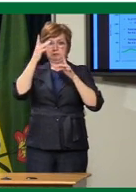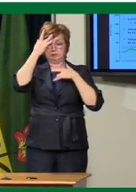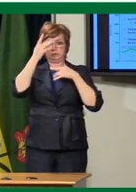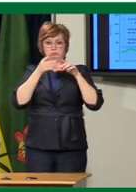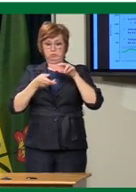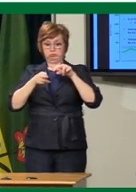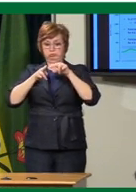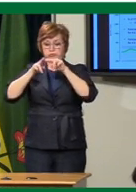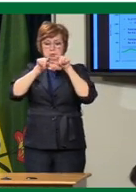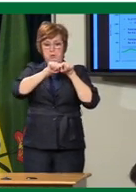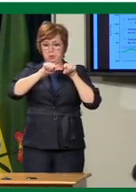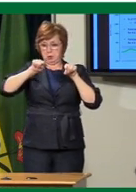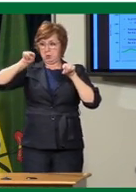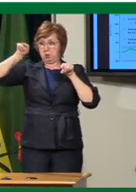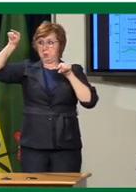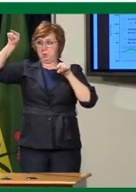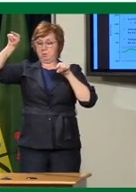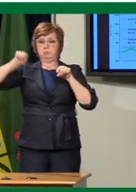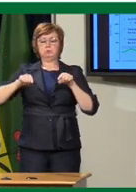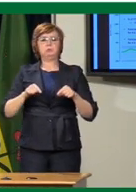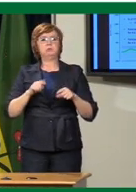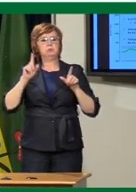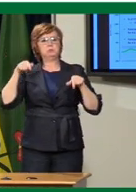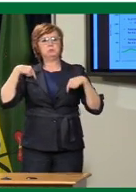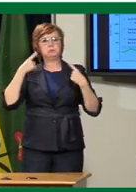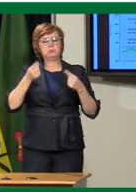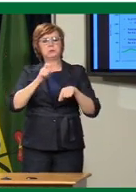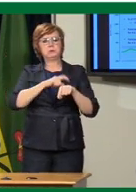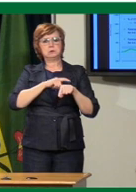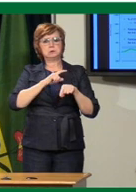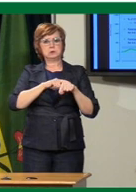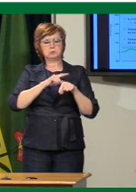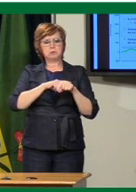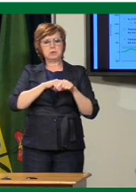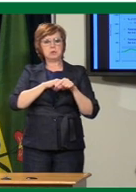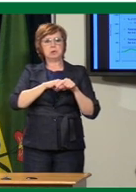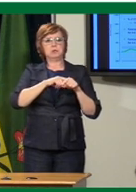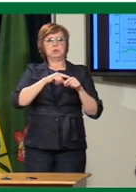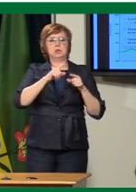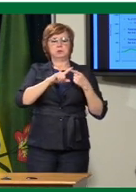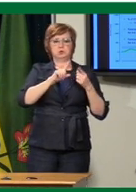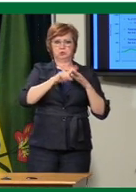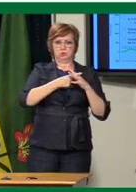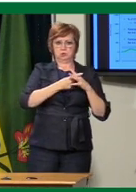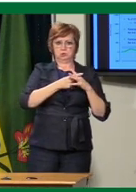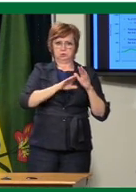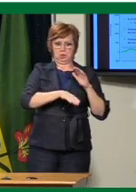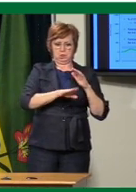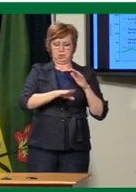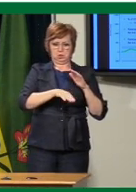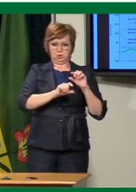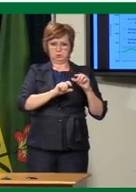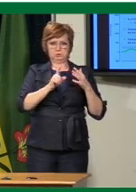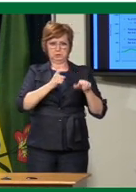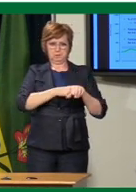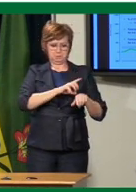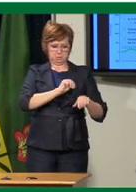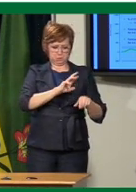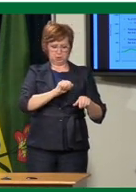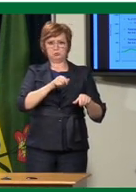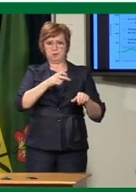the vertical axis and in time from the initiation of the pandemic across the bottom. And you can see